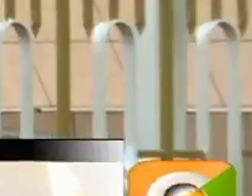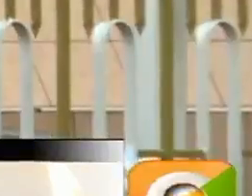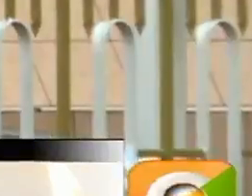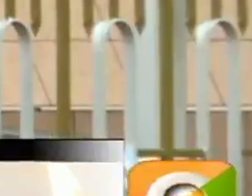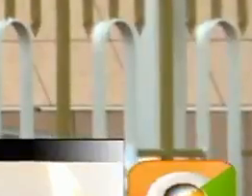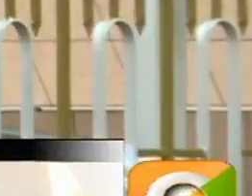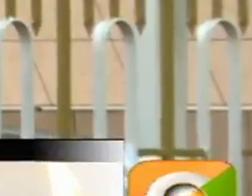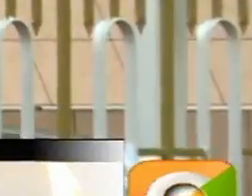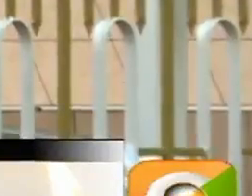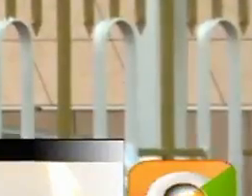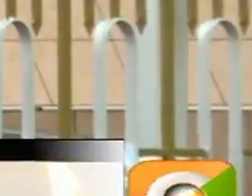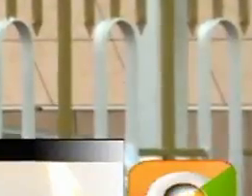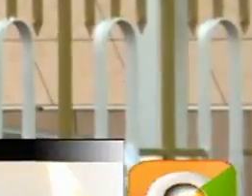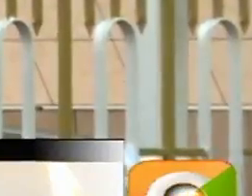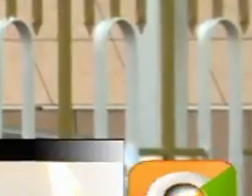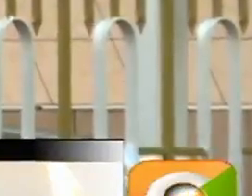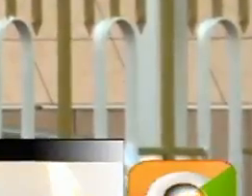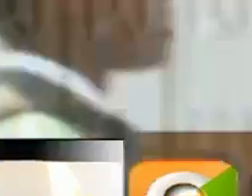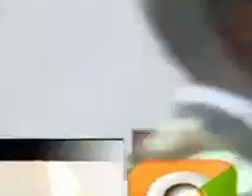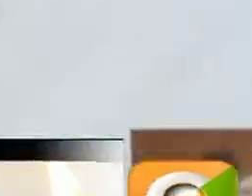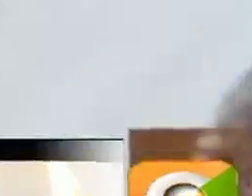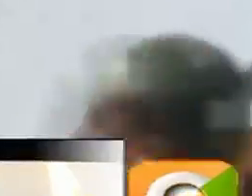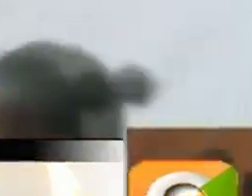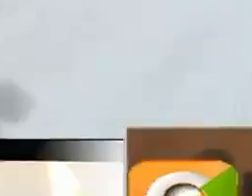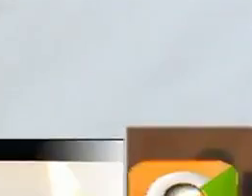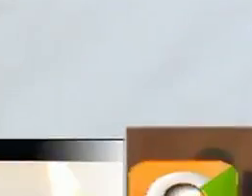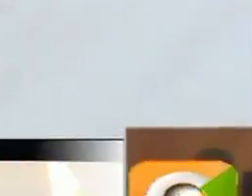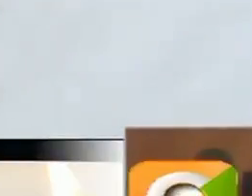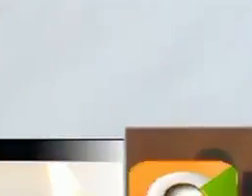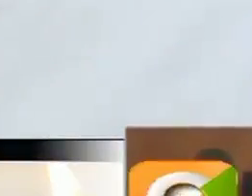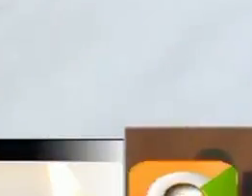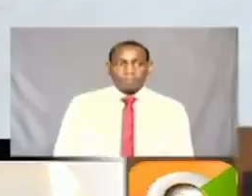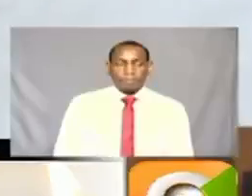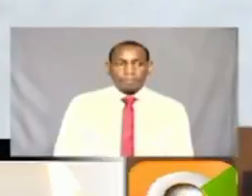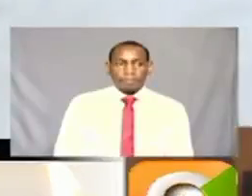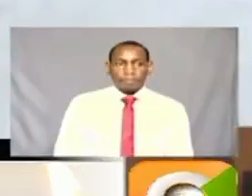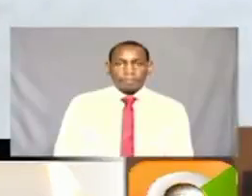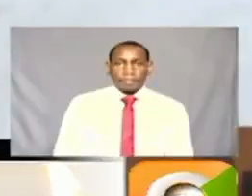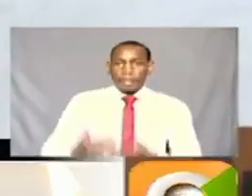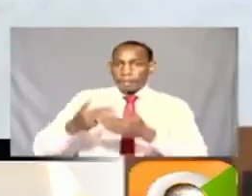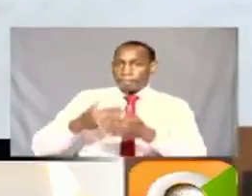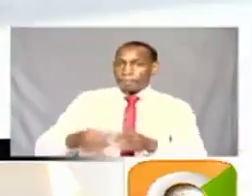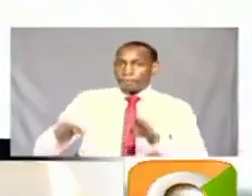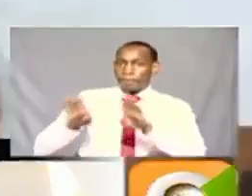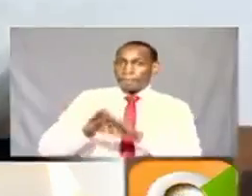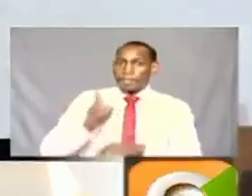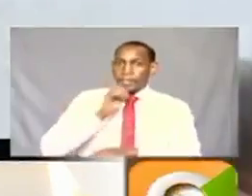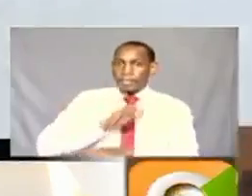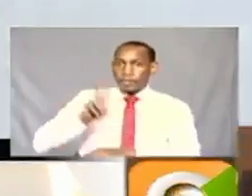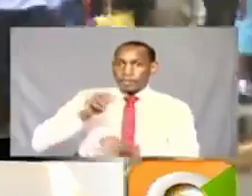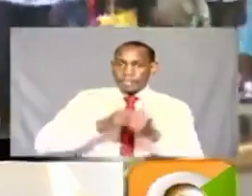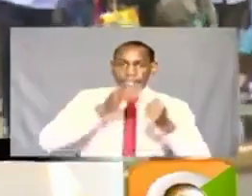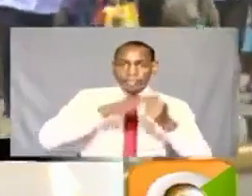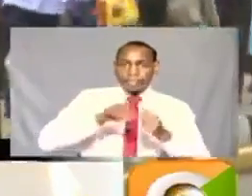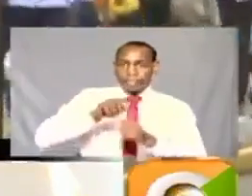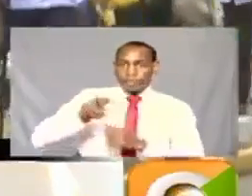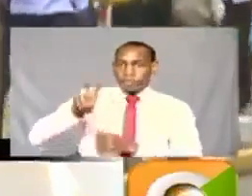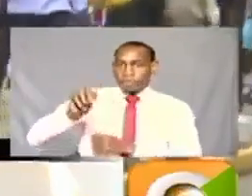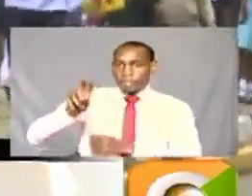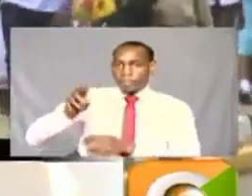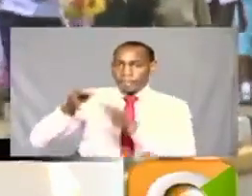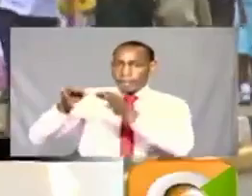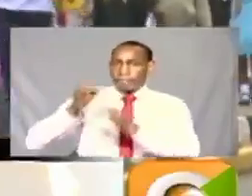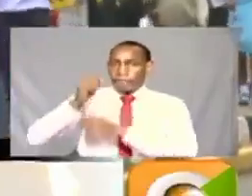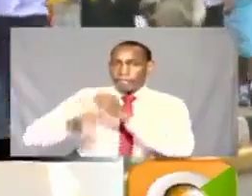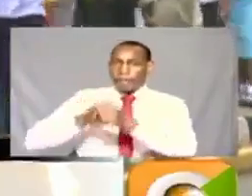under increased pressure to meet its domestic borrowing targets in the run-up to the close of the 2019-2020 financial